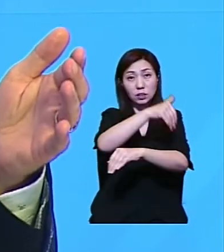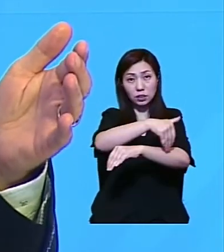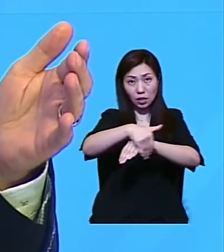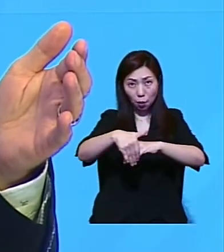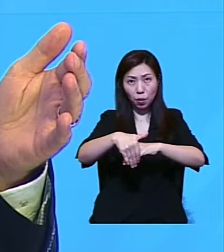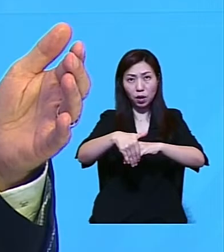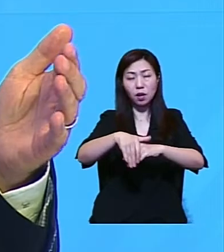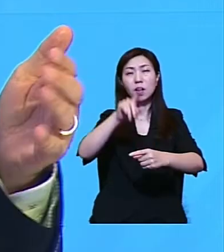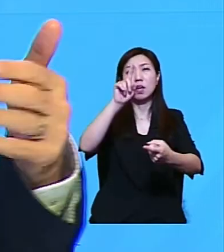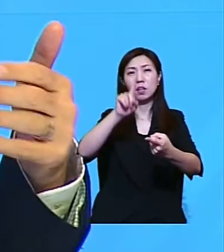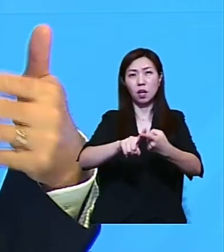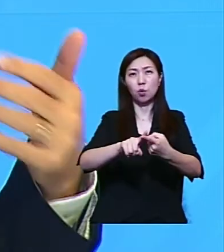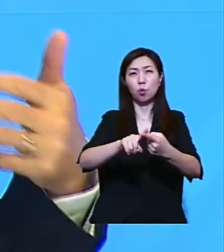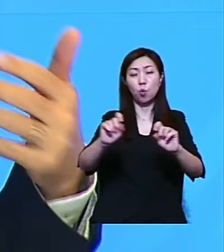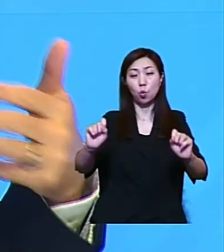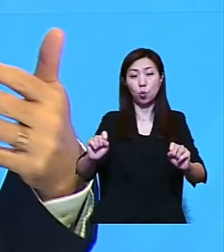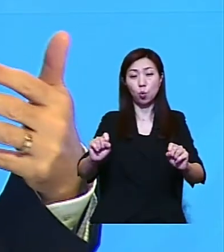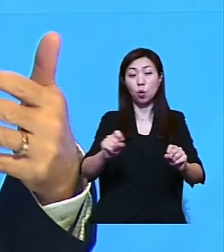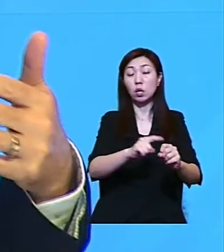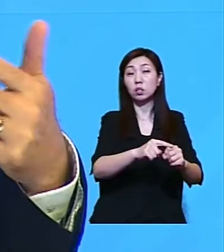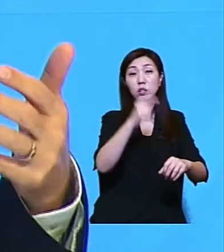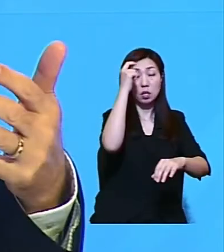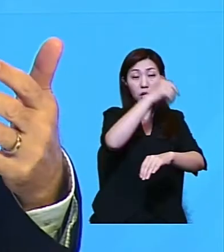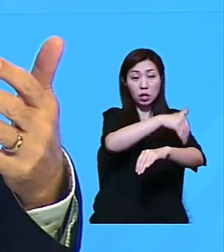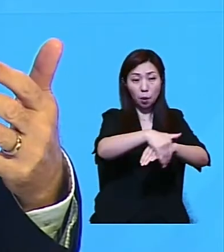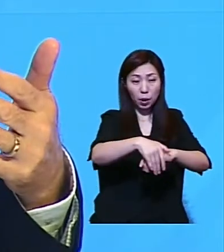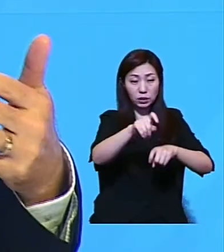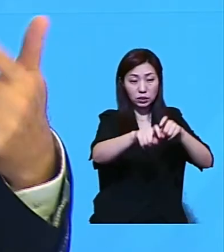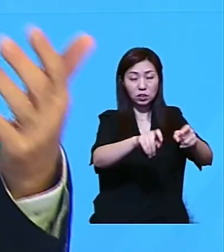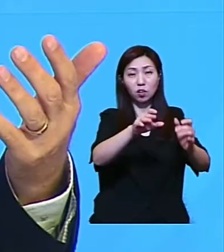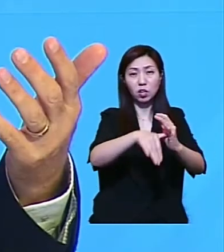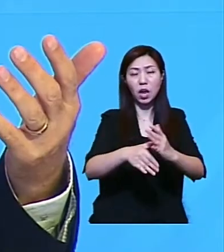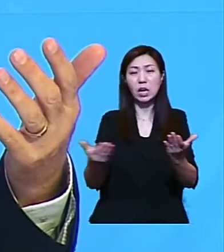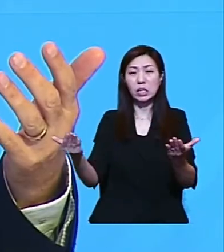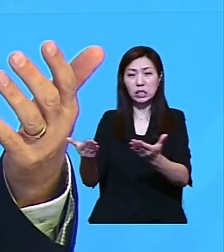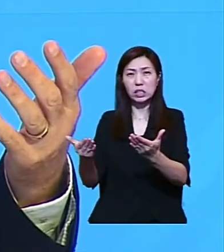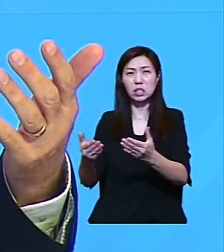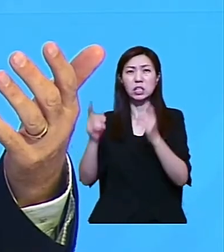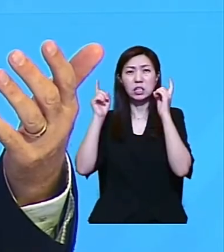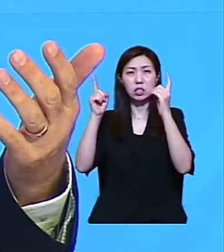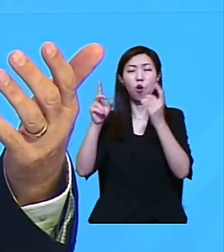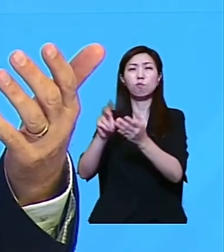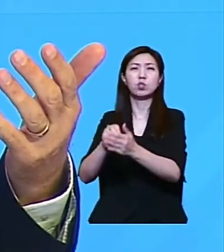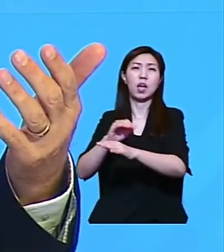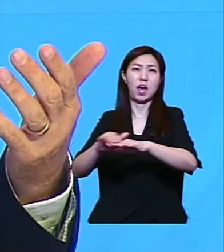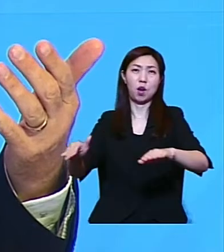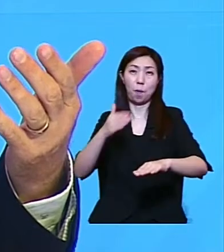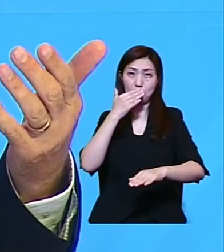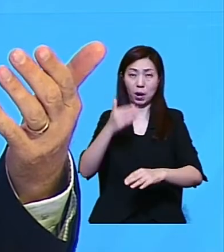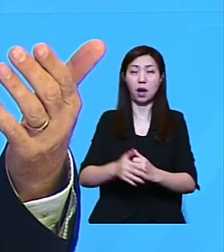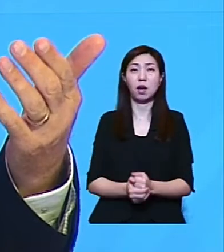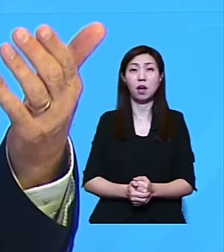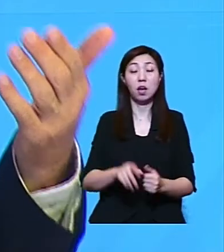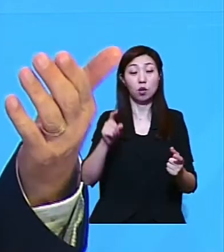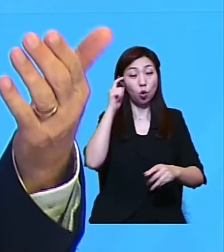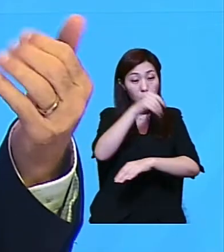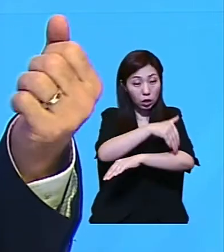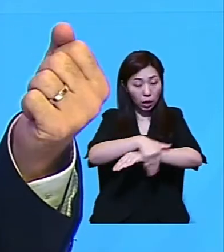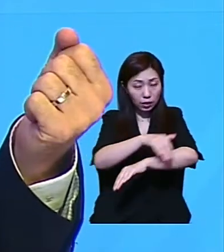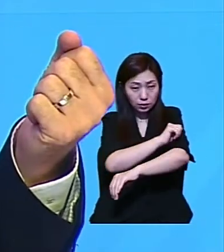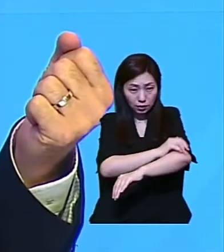employment benefit. And particularly that projects can be designed to have not only a greenhouse gas emission reduction effect, but to